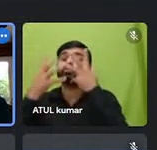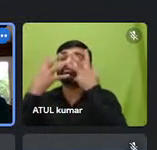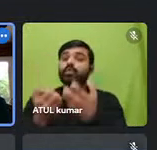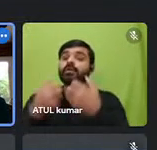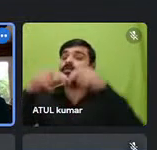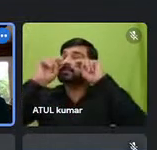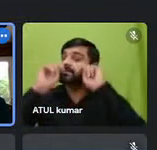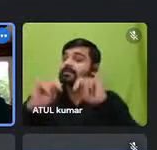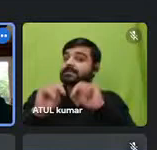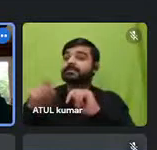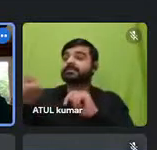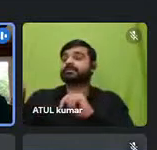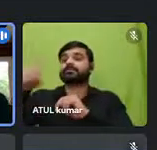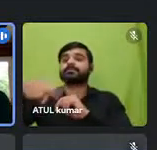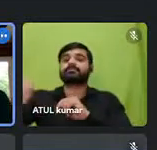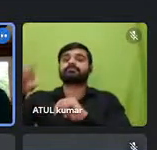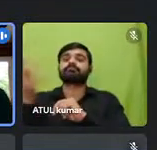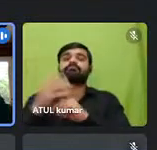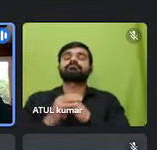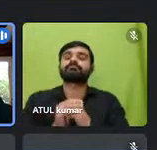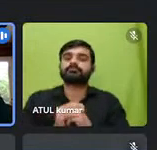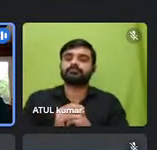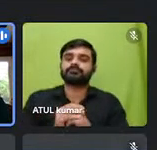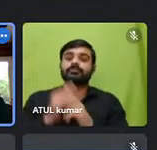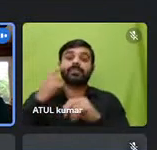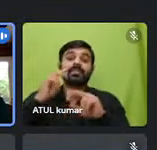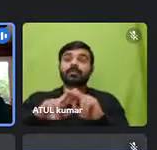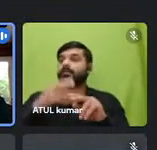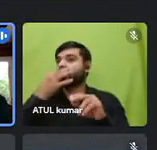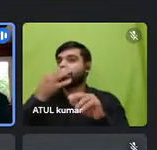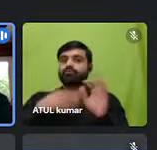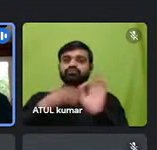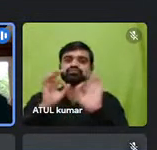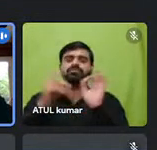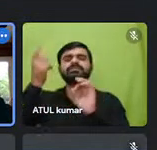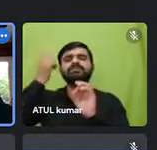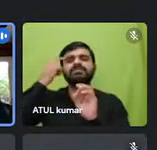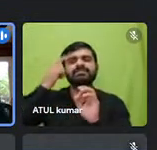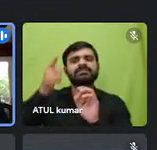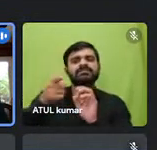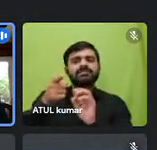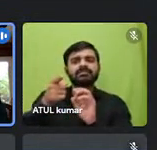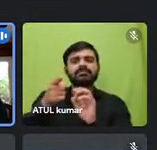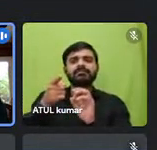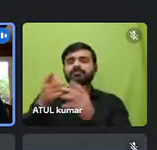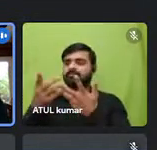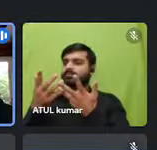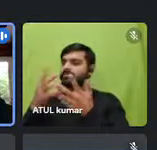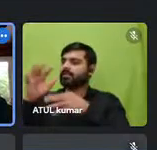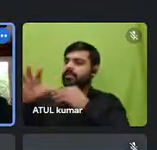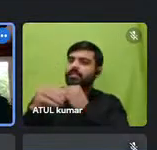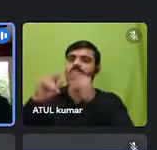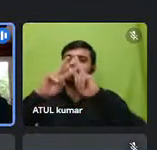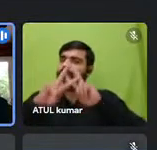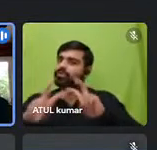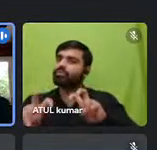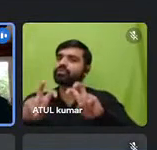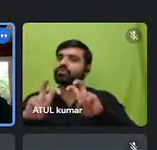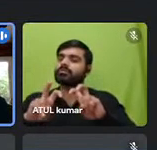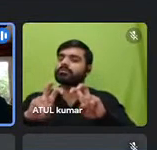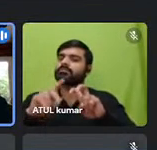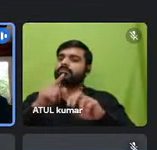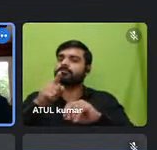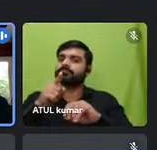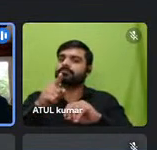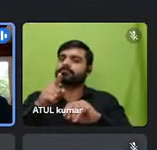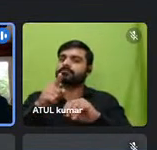need. And if you don't think about that, you can't do adequate research. I've also